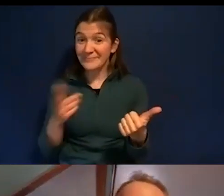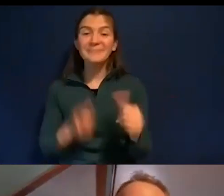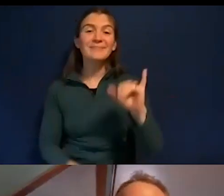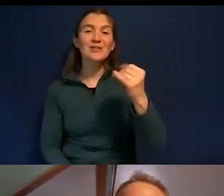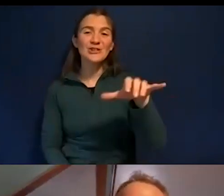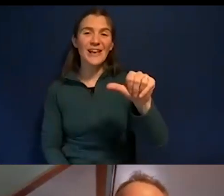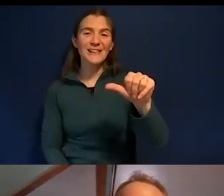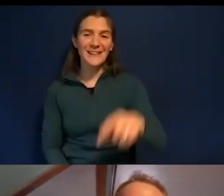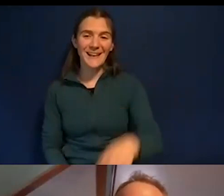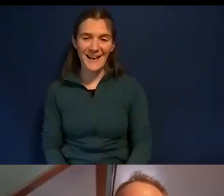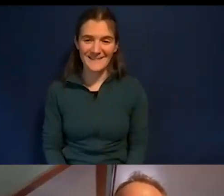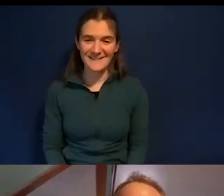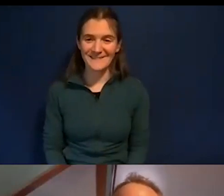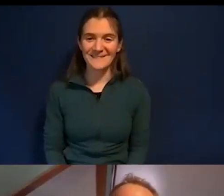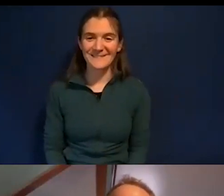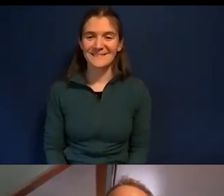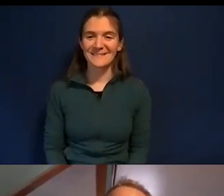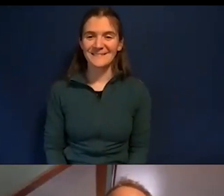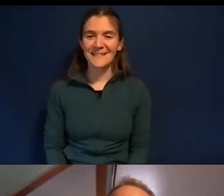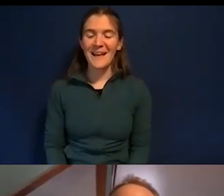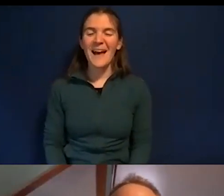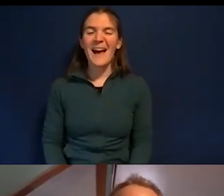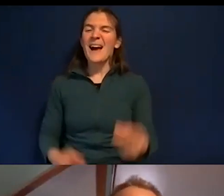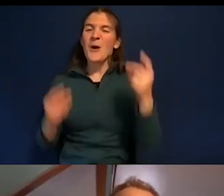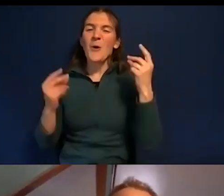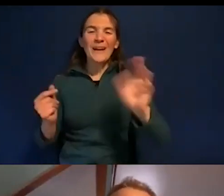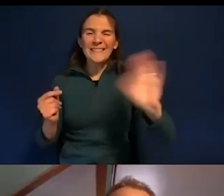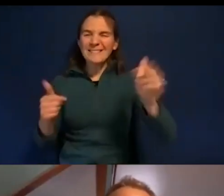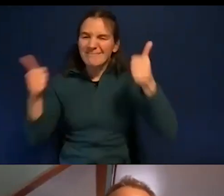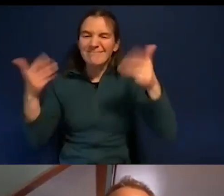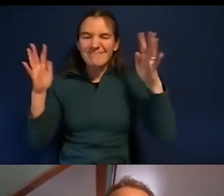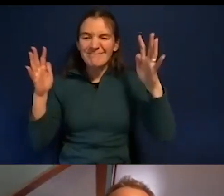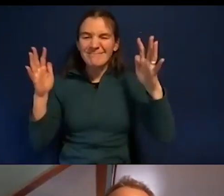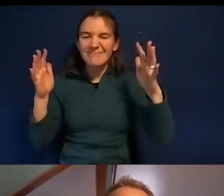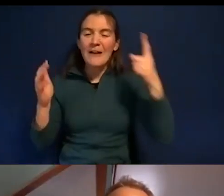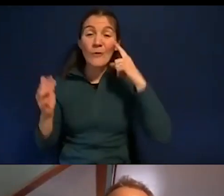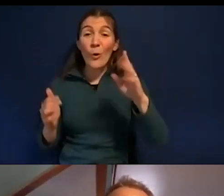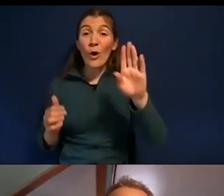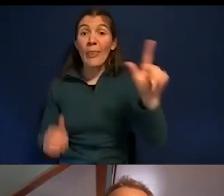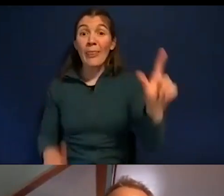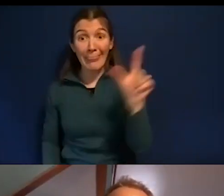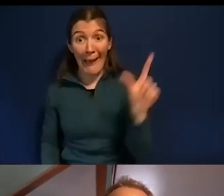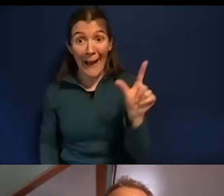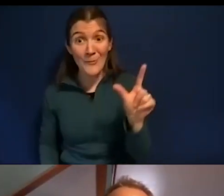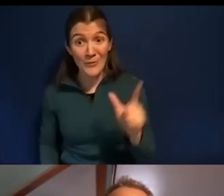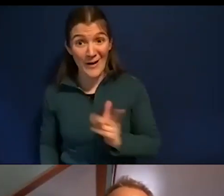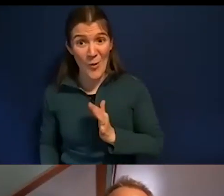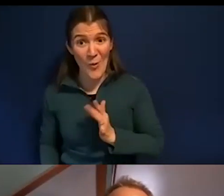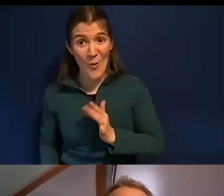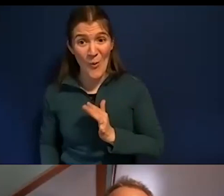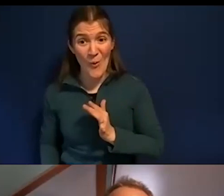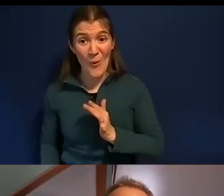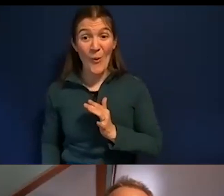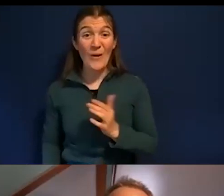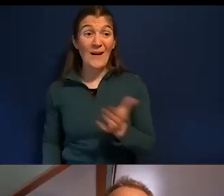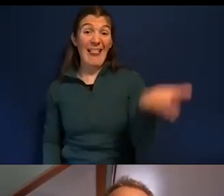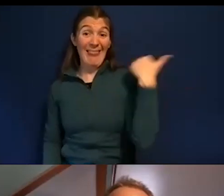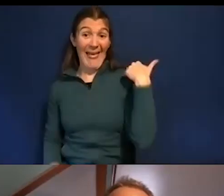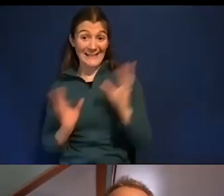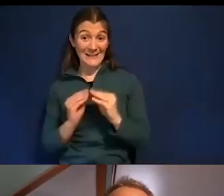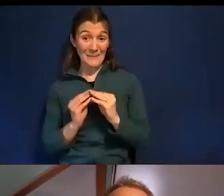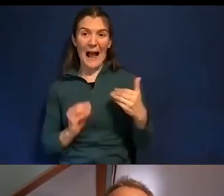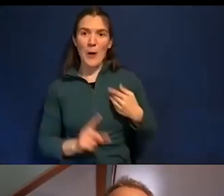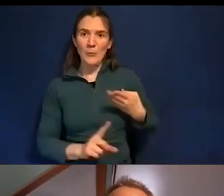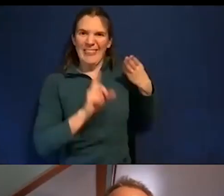Jessica. I just wanted to give a big shout out to the Brooks Memorial Library in town. Last meeting I was